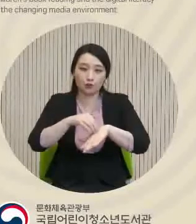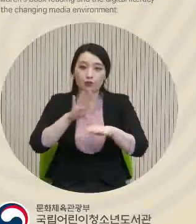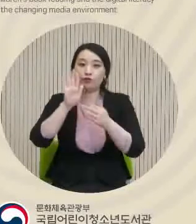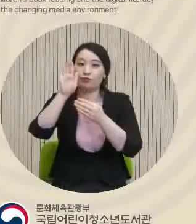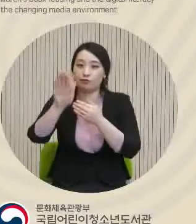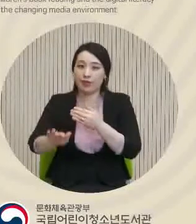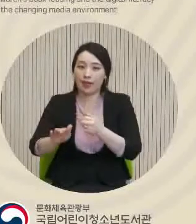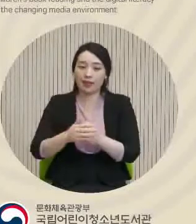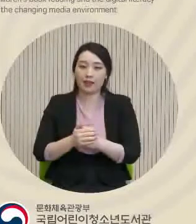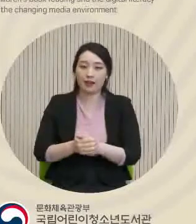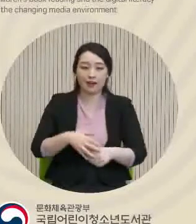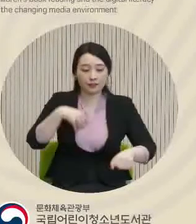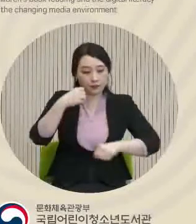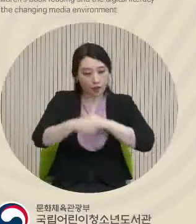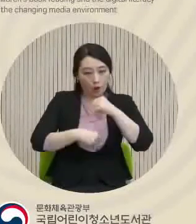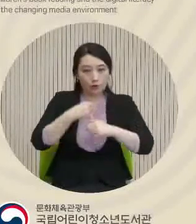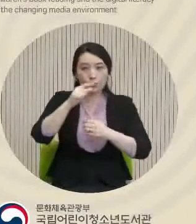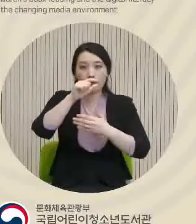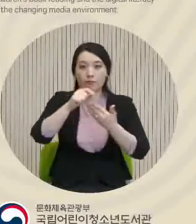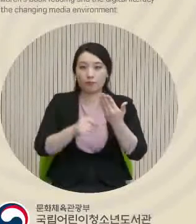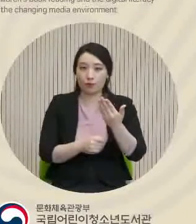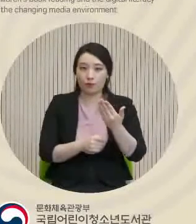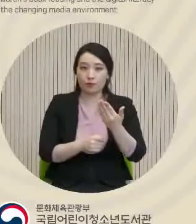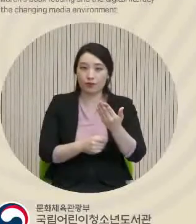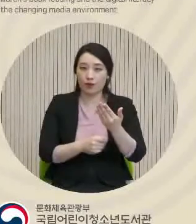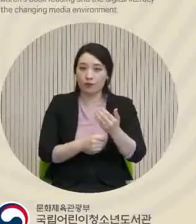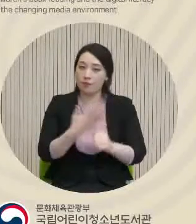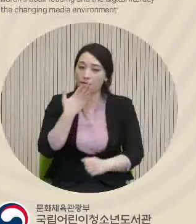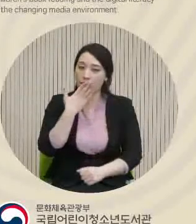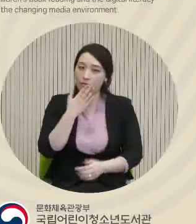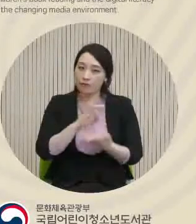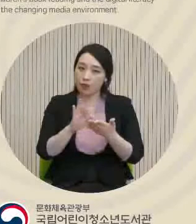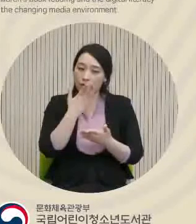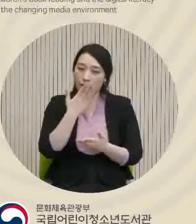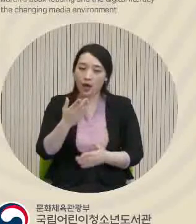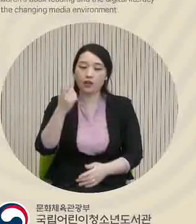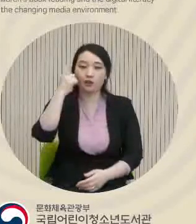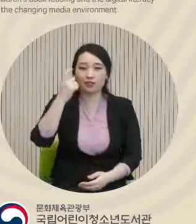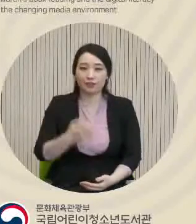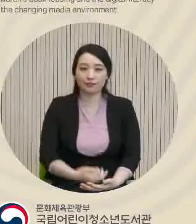And we provide a training for these teachers.